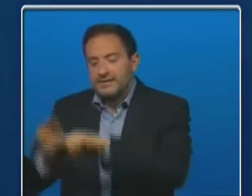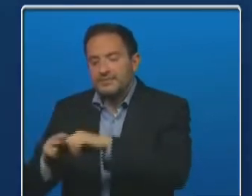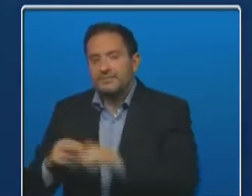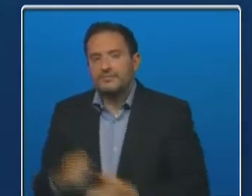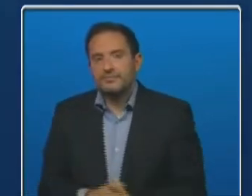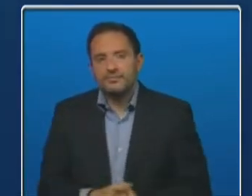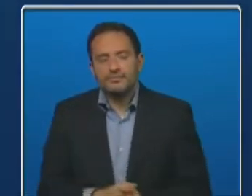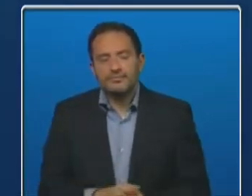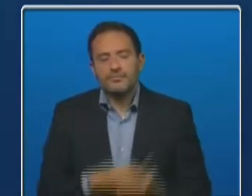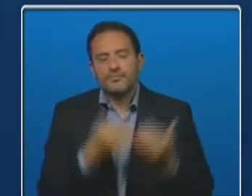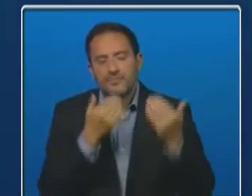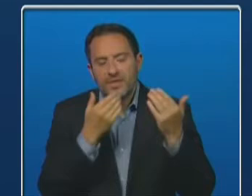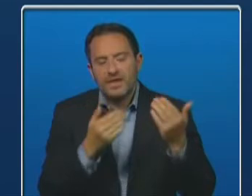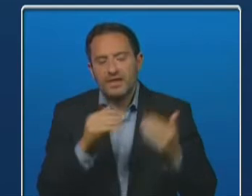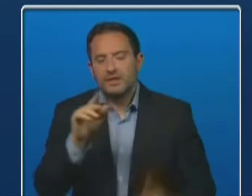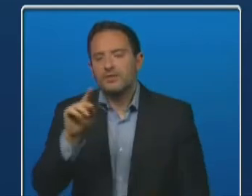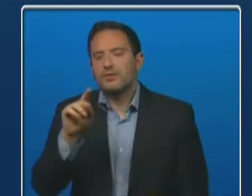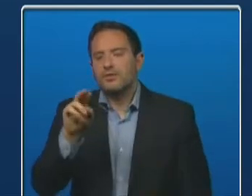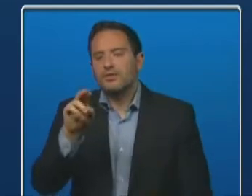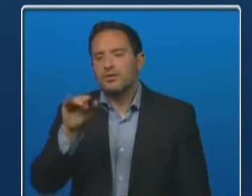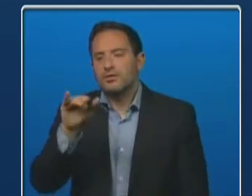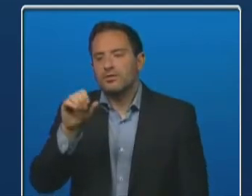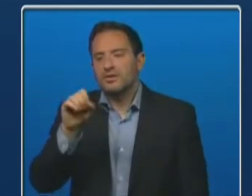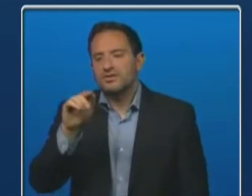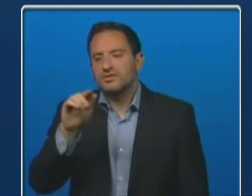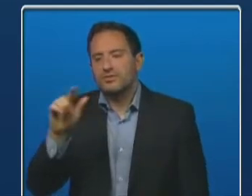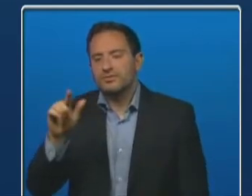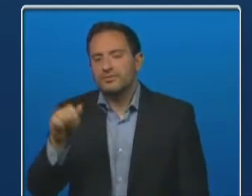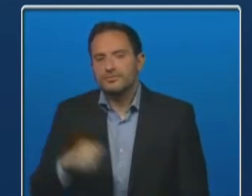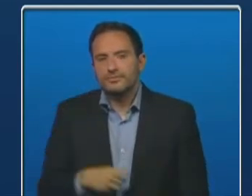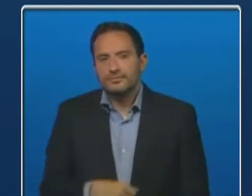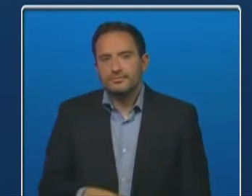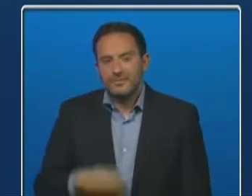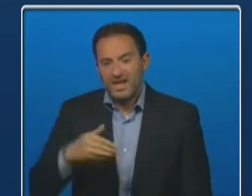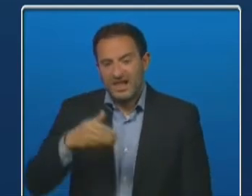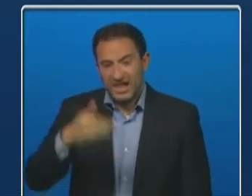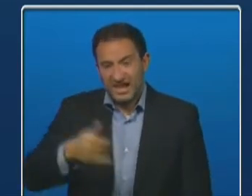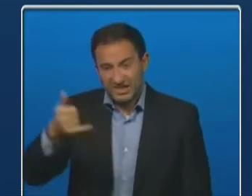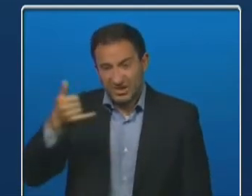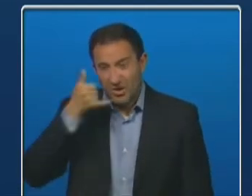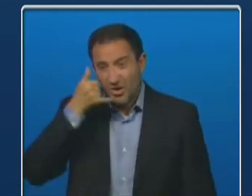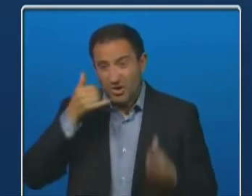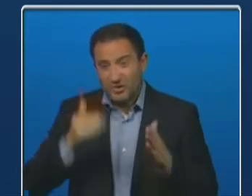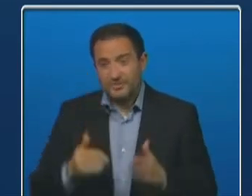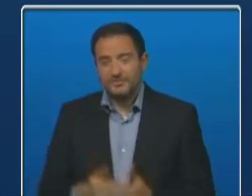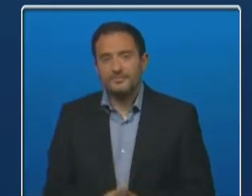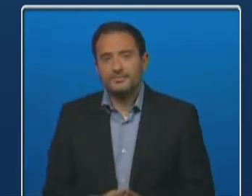Thank you for that, Kristen. Operator, we have our next caller?